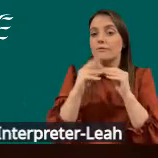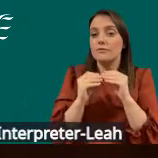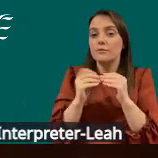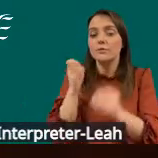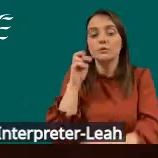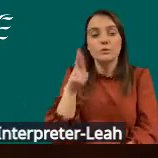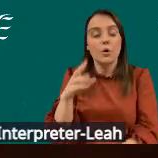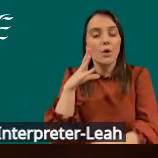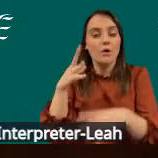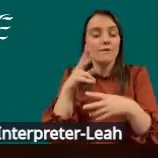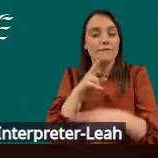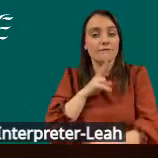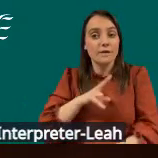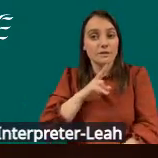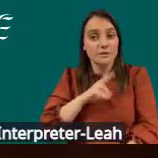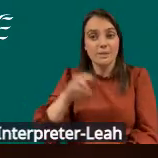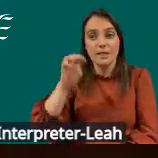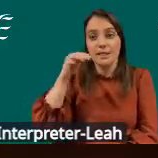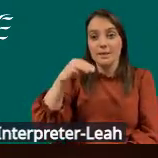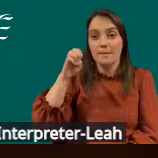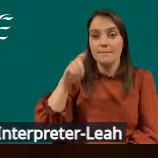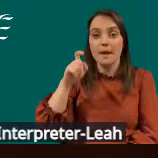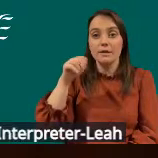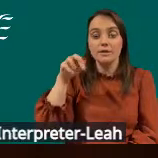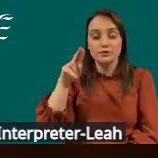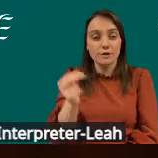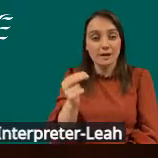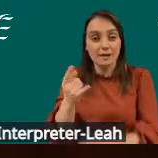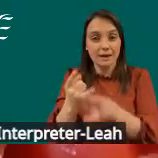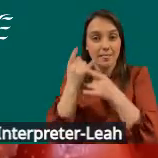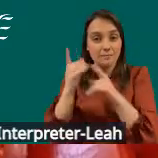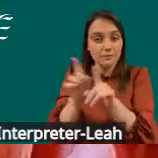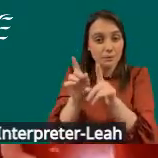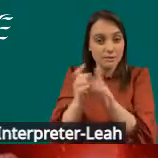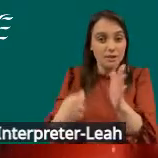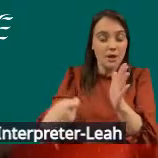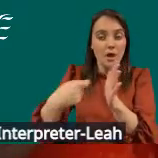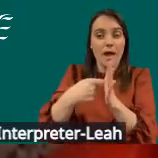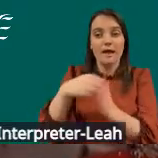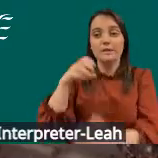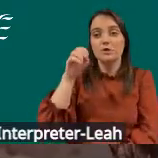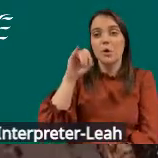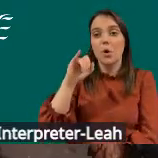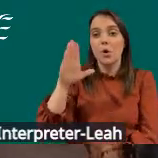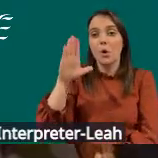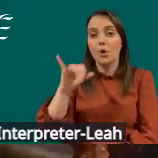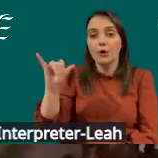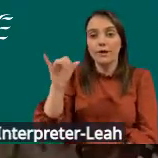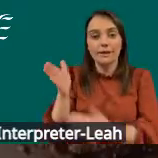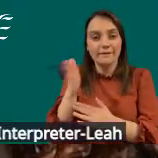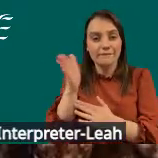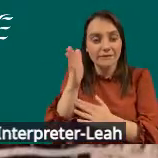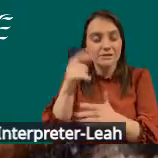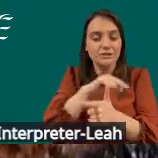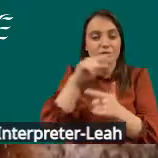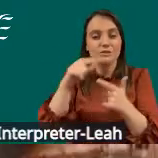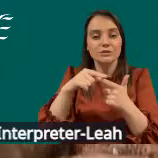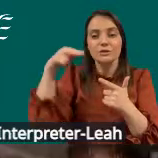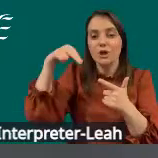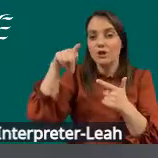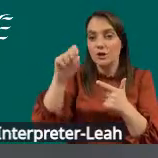The Mediterranean diet has healthy benefits for us too, so add some oily fish and some nuts and seeds into your daily